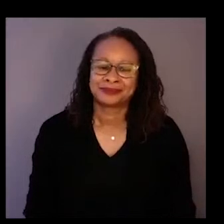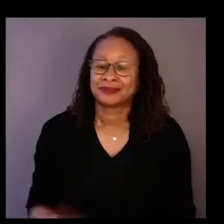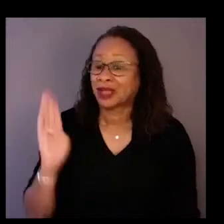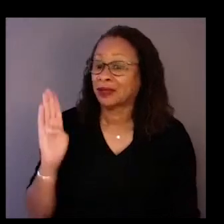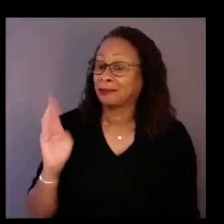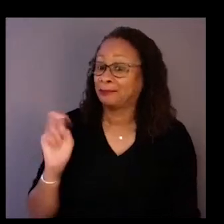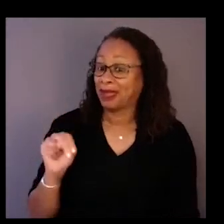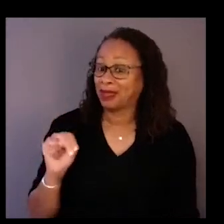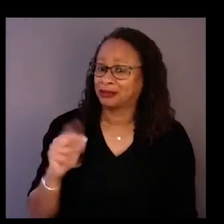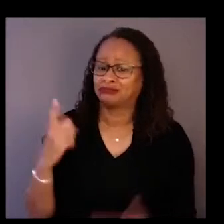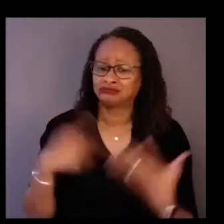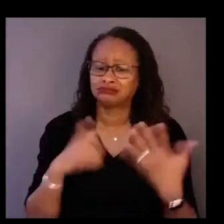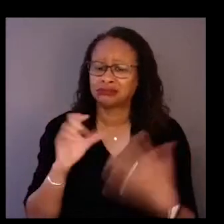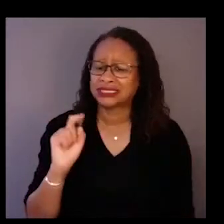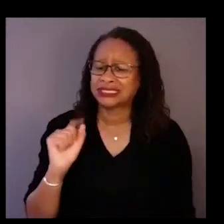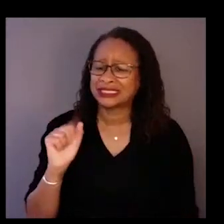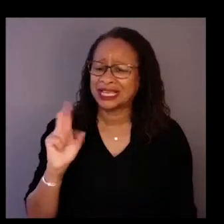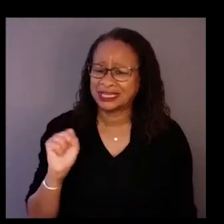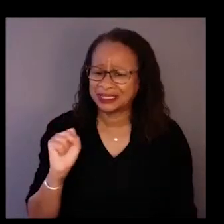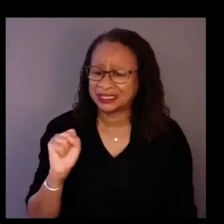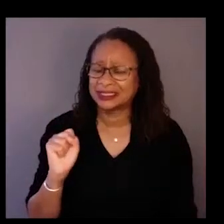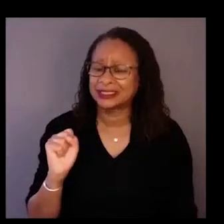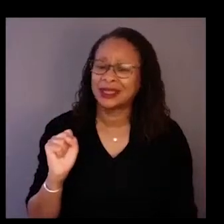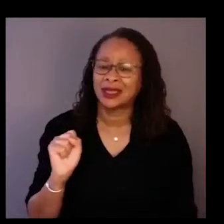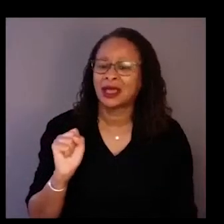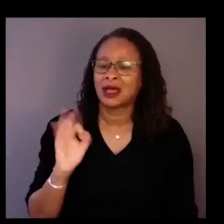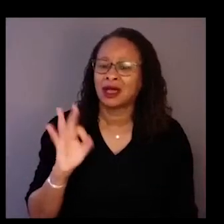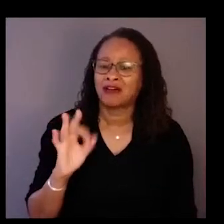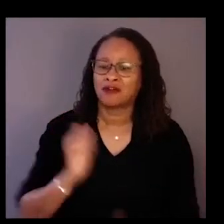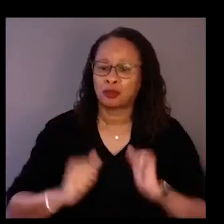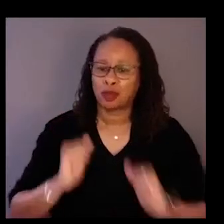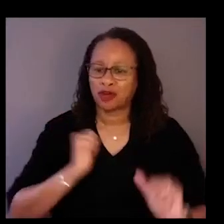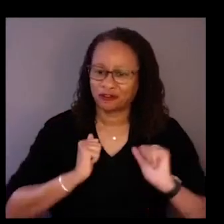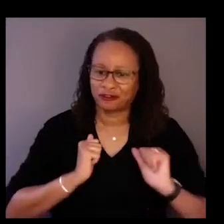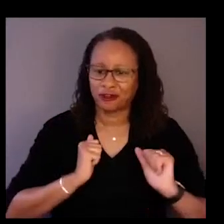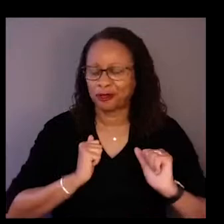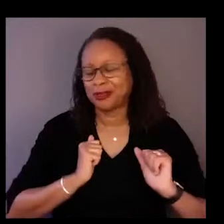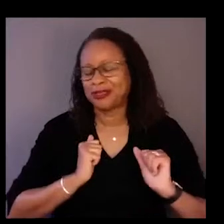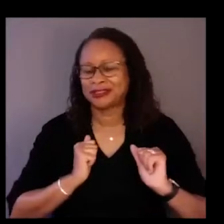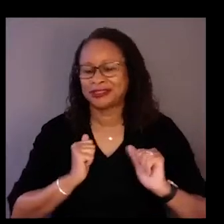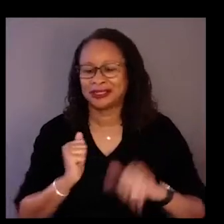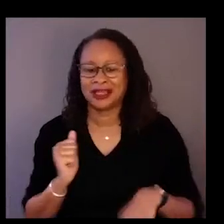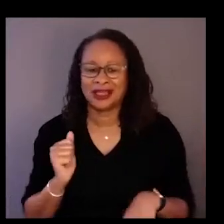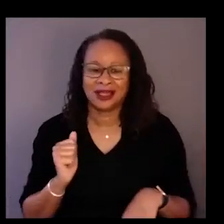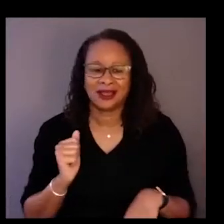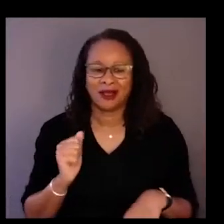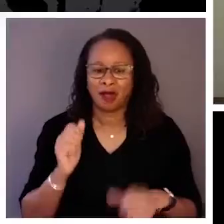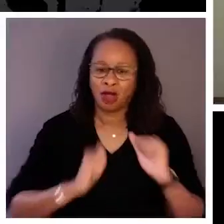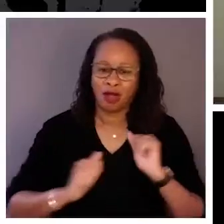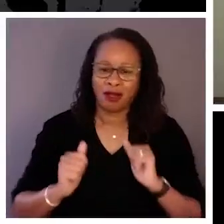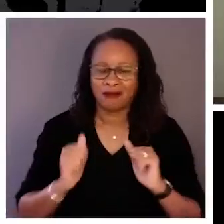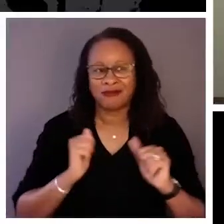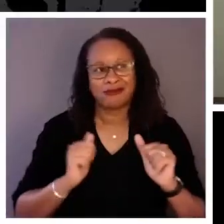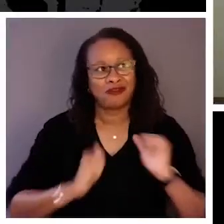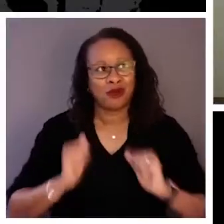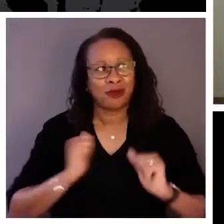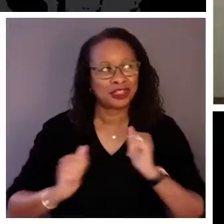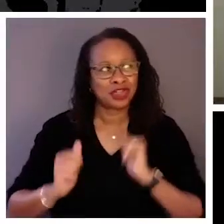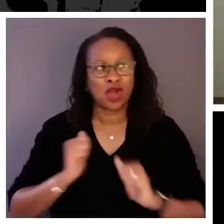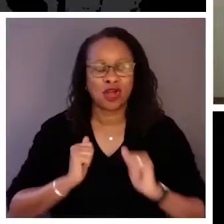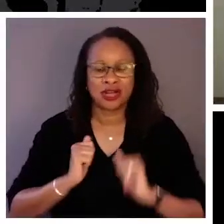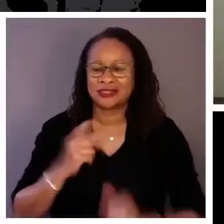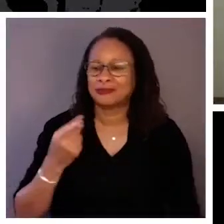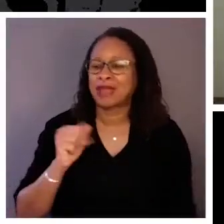the Performing Artist Tax Parity Act, or PATPA, as I've heard it referred to? If it passes, I know it's working its